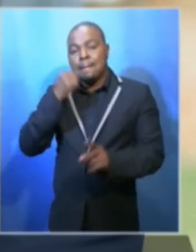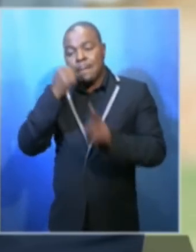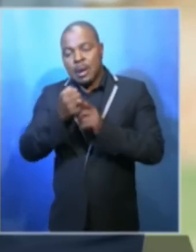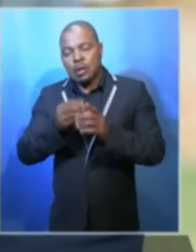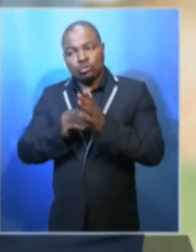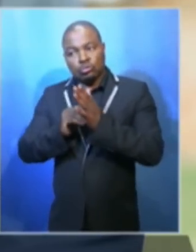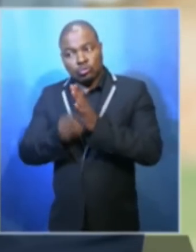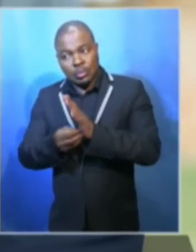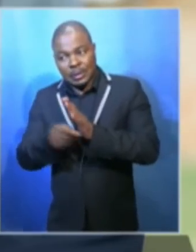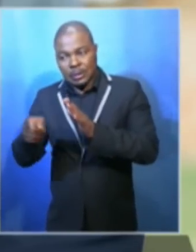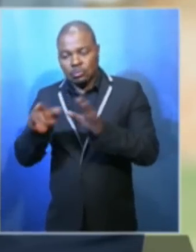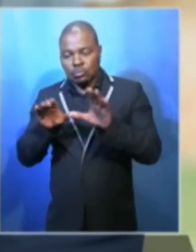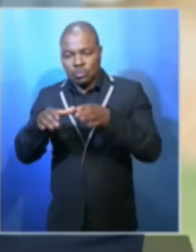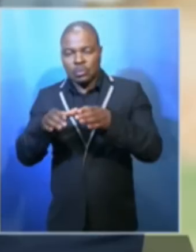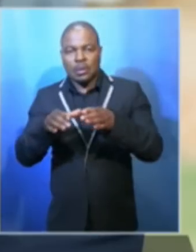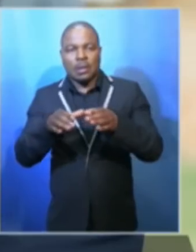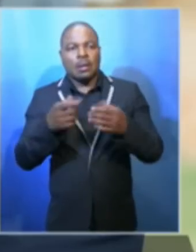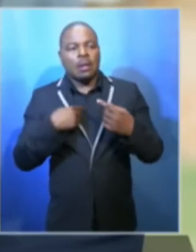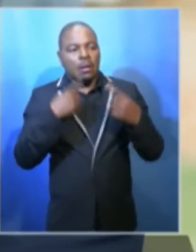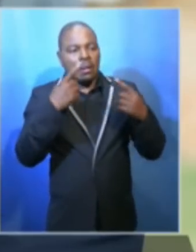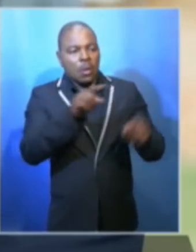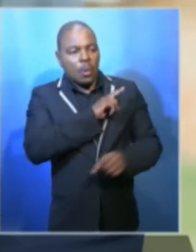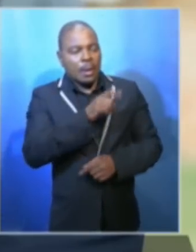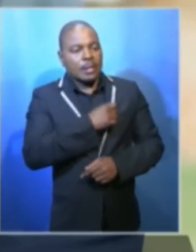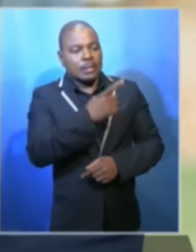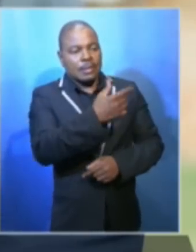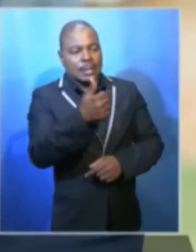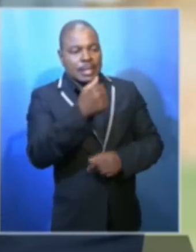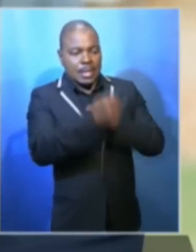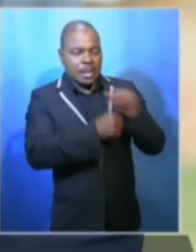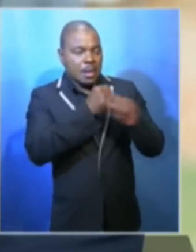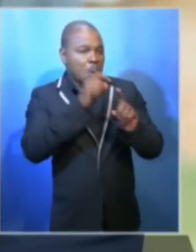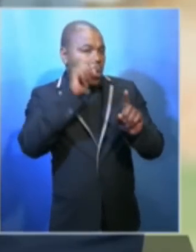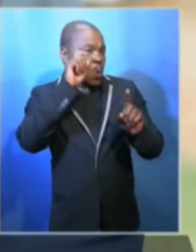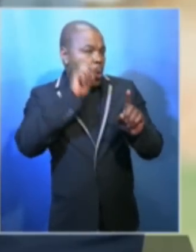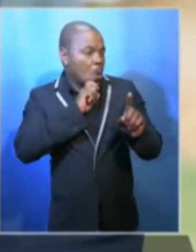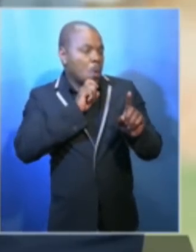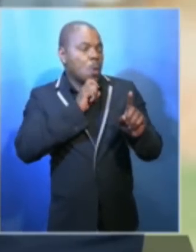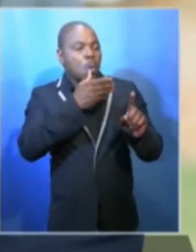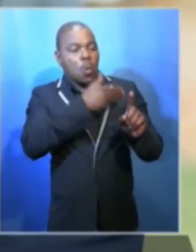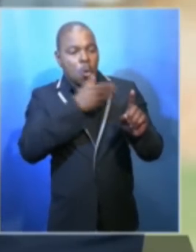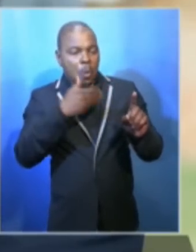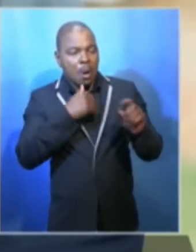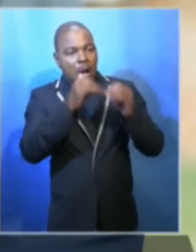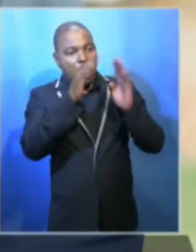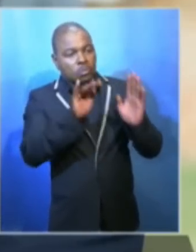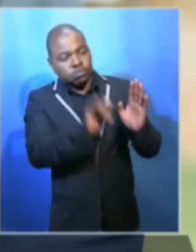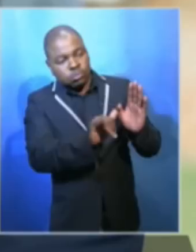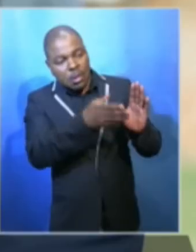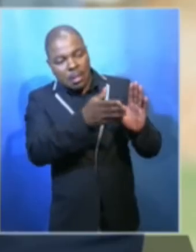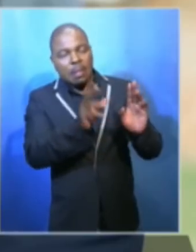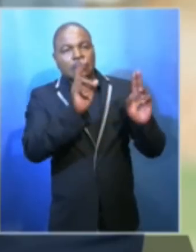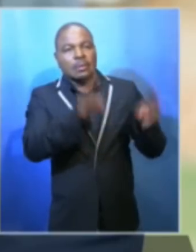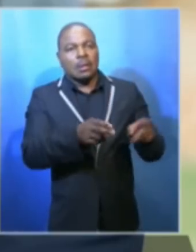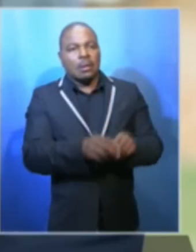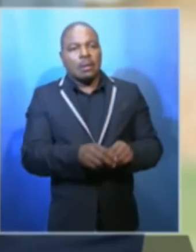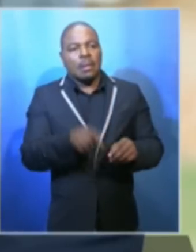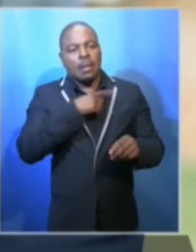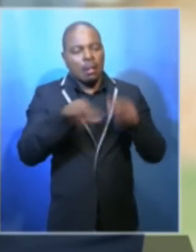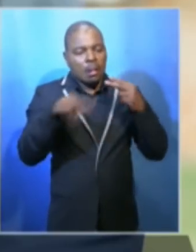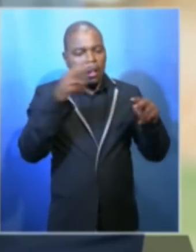of the body of the 6-year-old female was found in a house in Kresani Park, Galeshewe. The deceased was found on the dining room floor with her